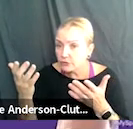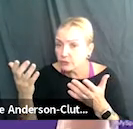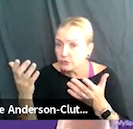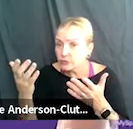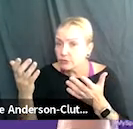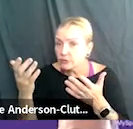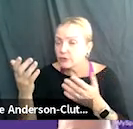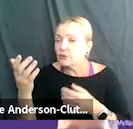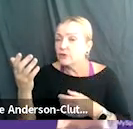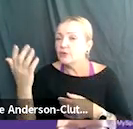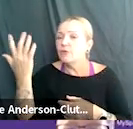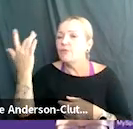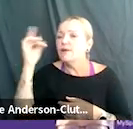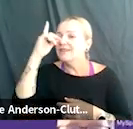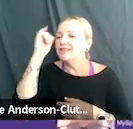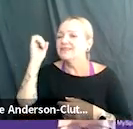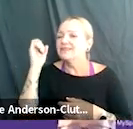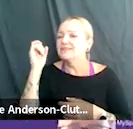boy.